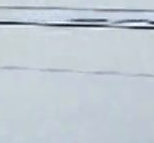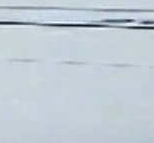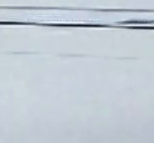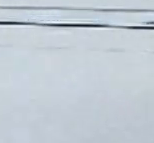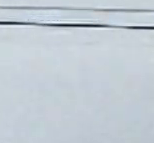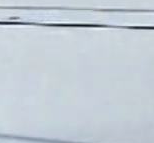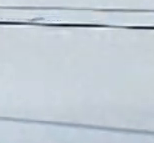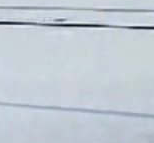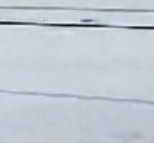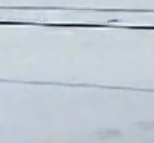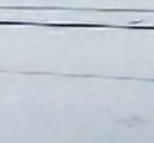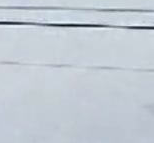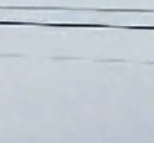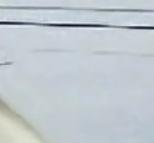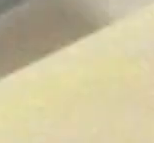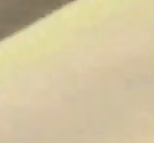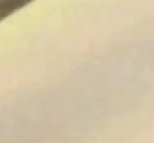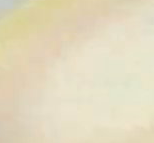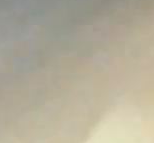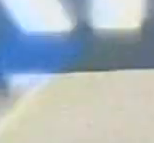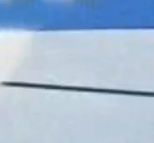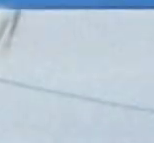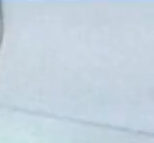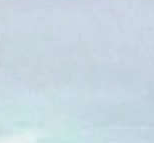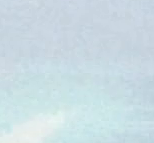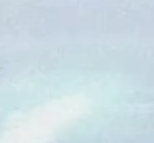You're watching KTN Prime.